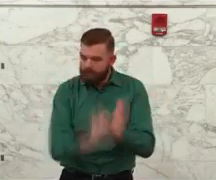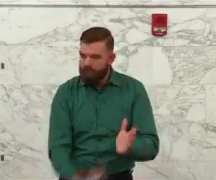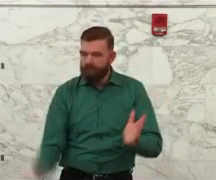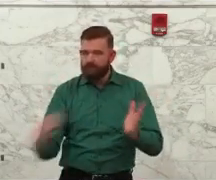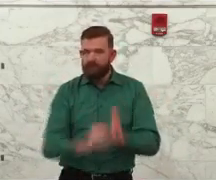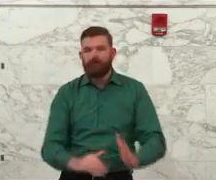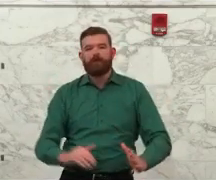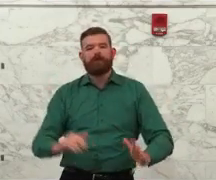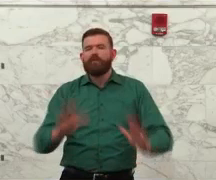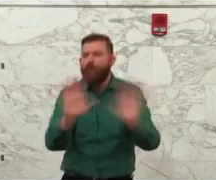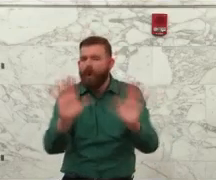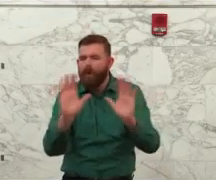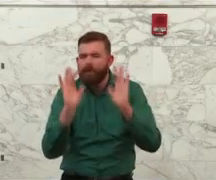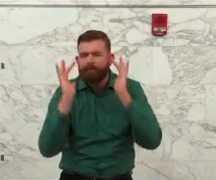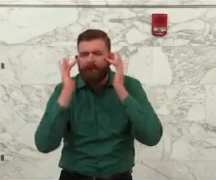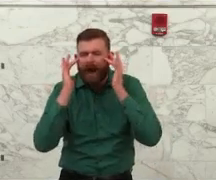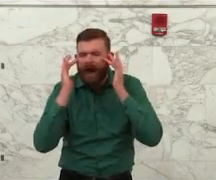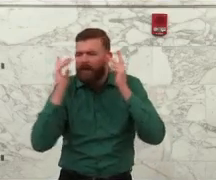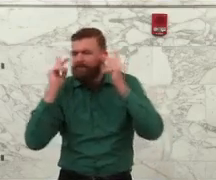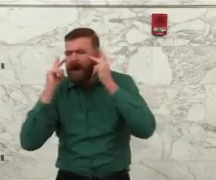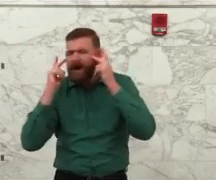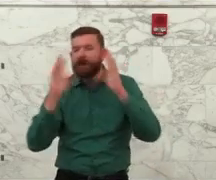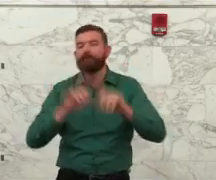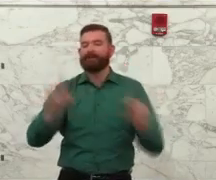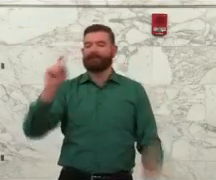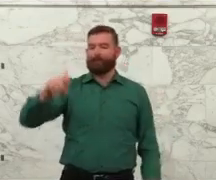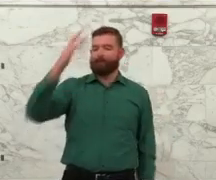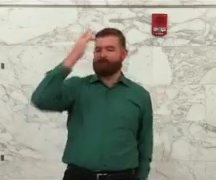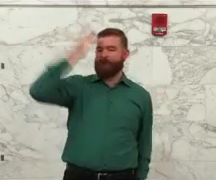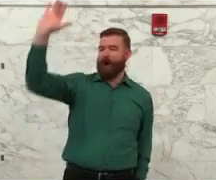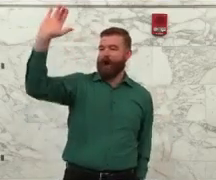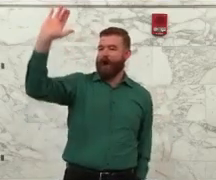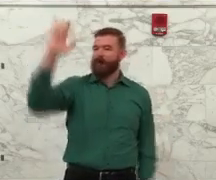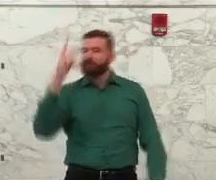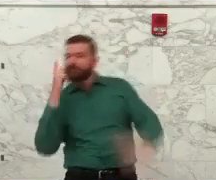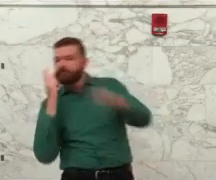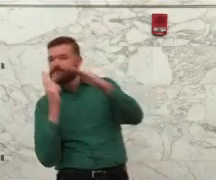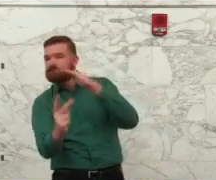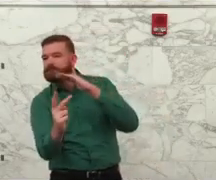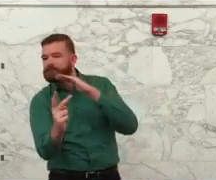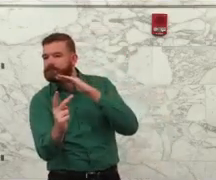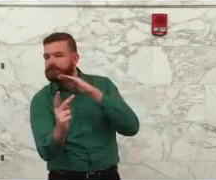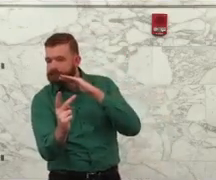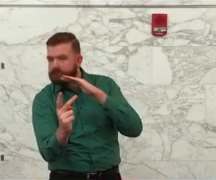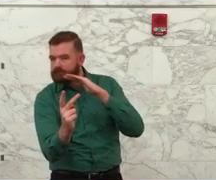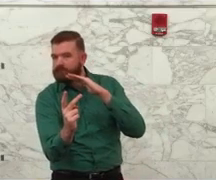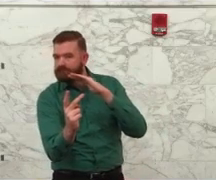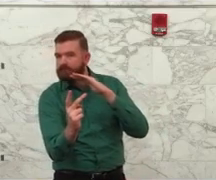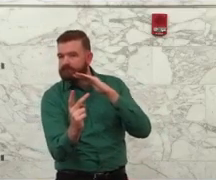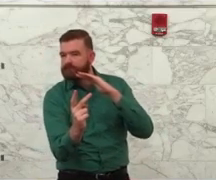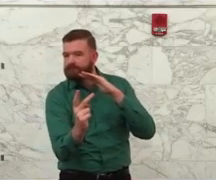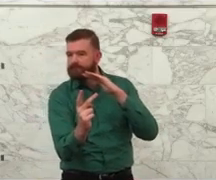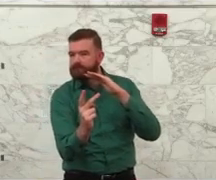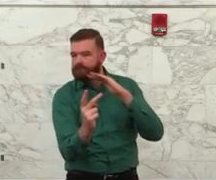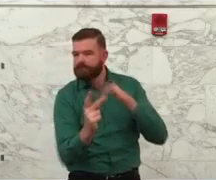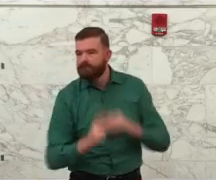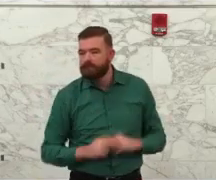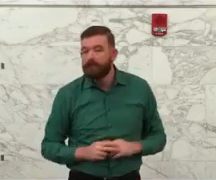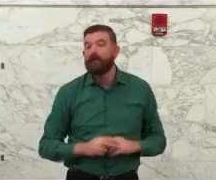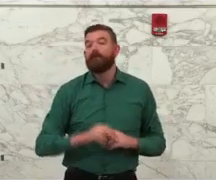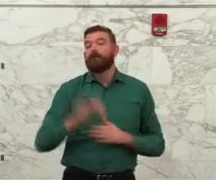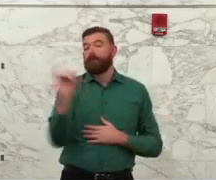smart, proactive, transparent, aggressive, it is also no time for business as usual. And as we work